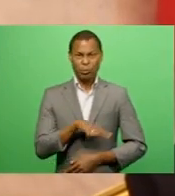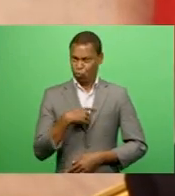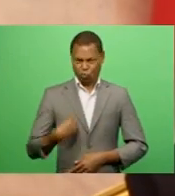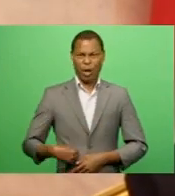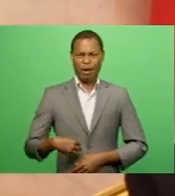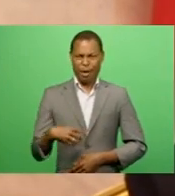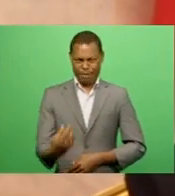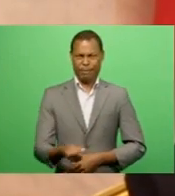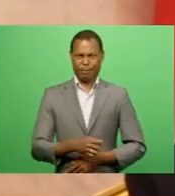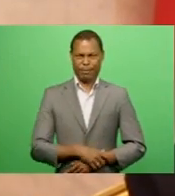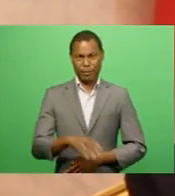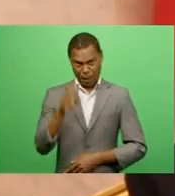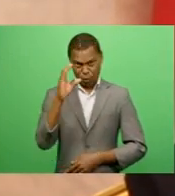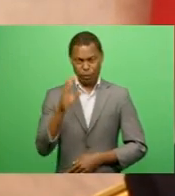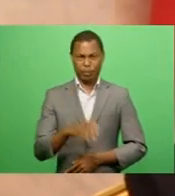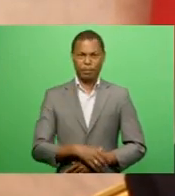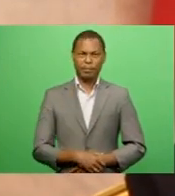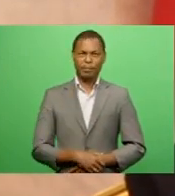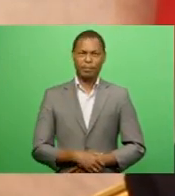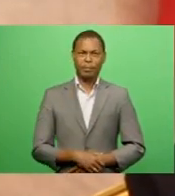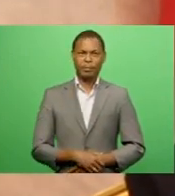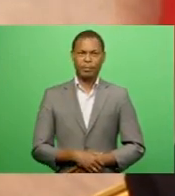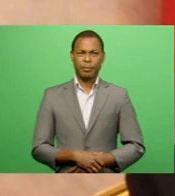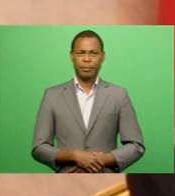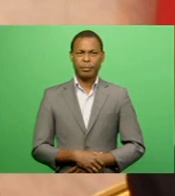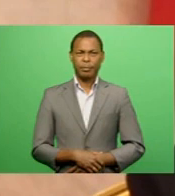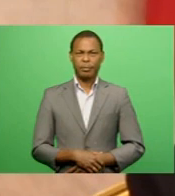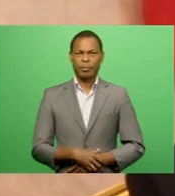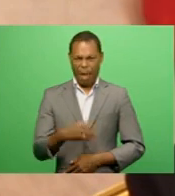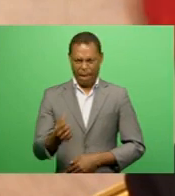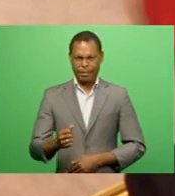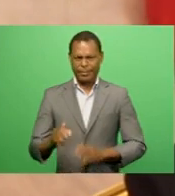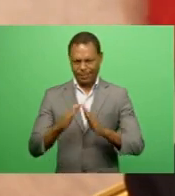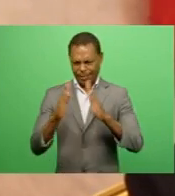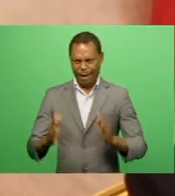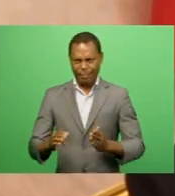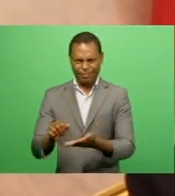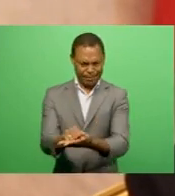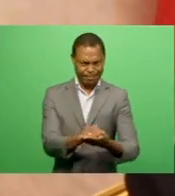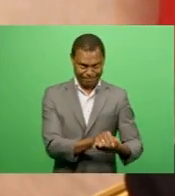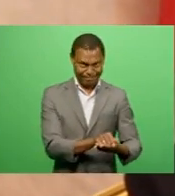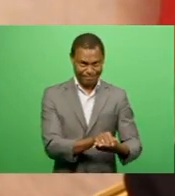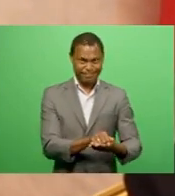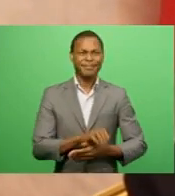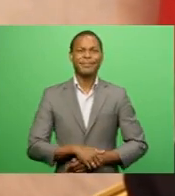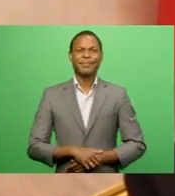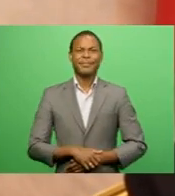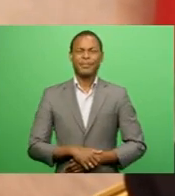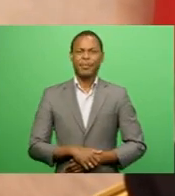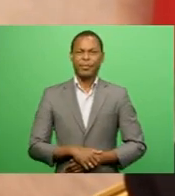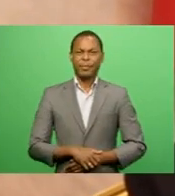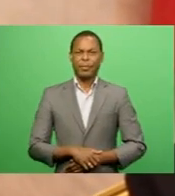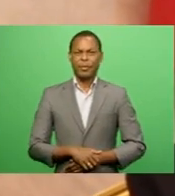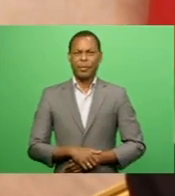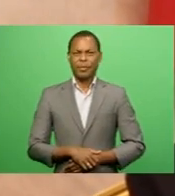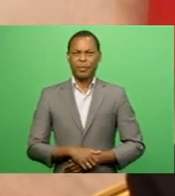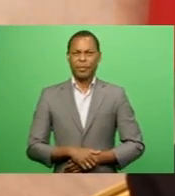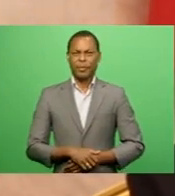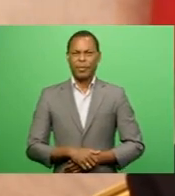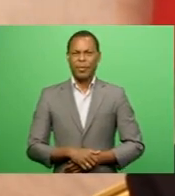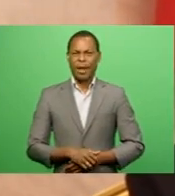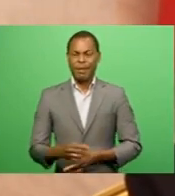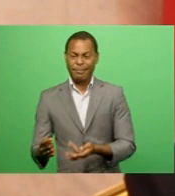China and in the warehouse of China and in the Chinese relevant